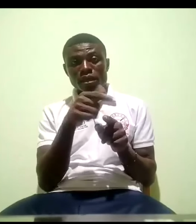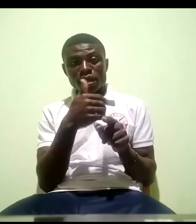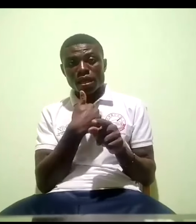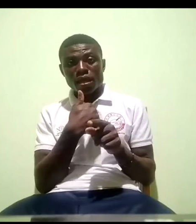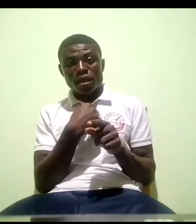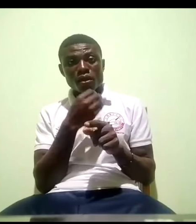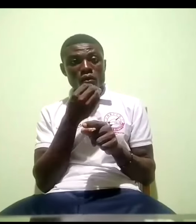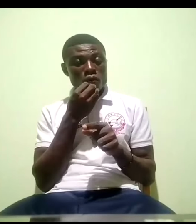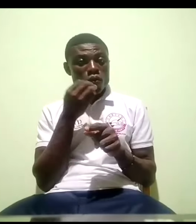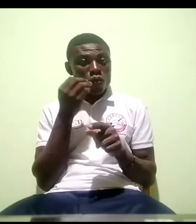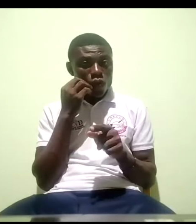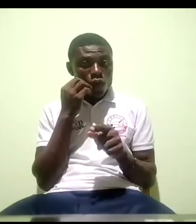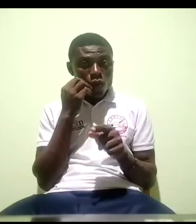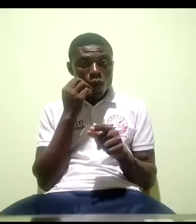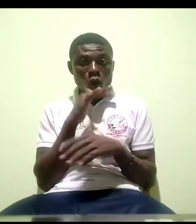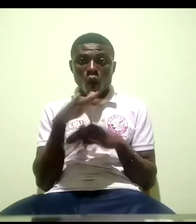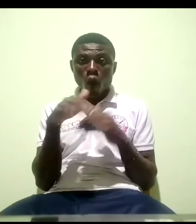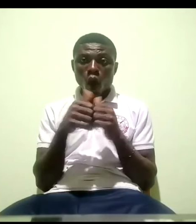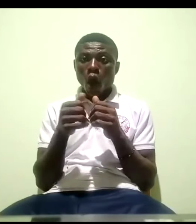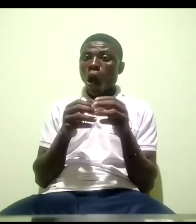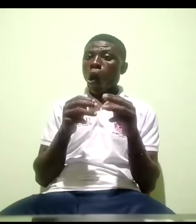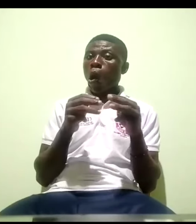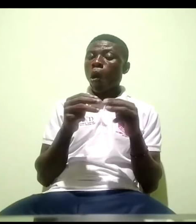comorbidity of all these learning disabilities?